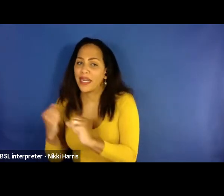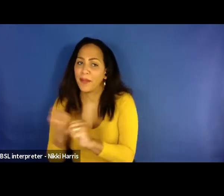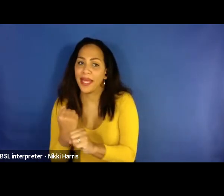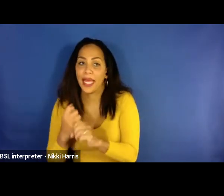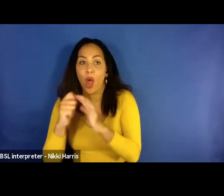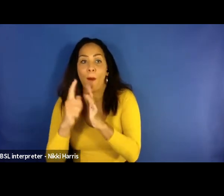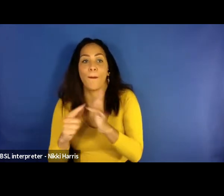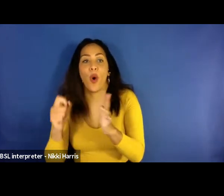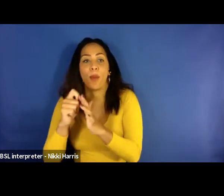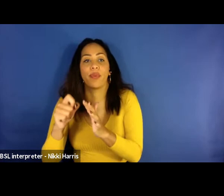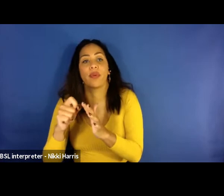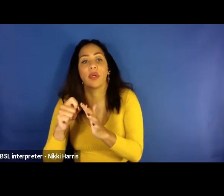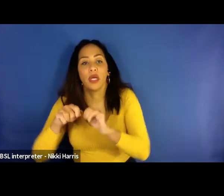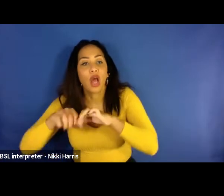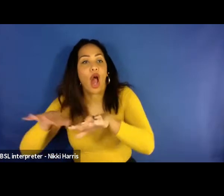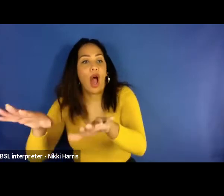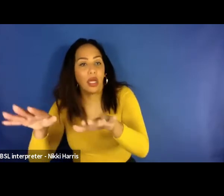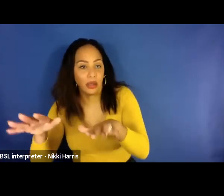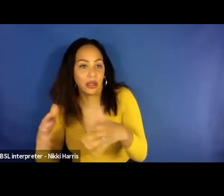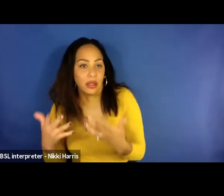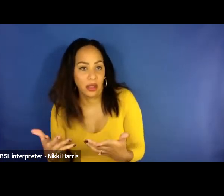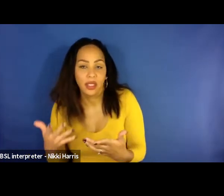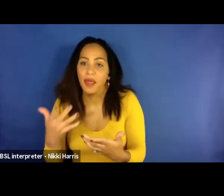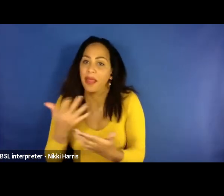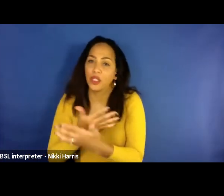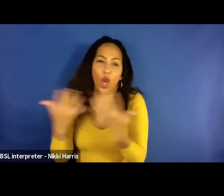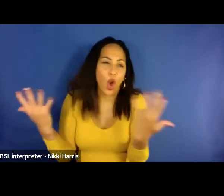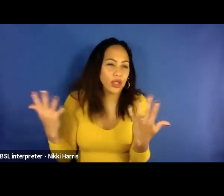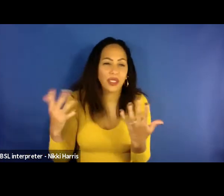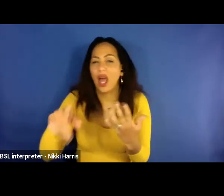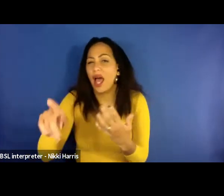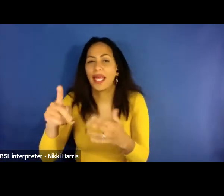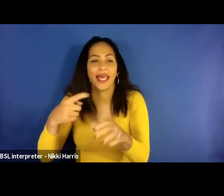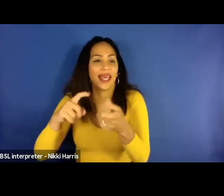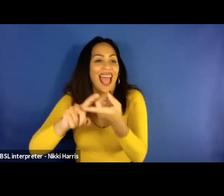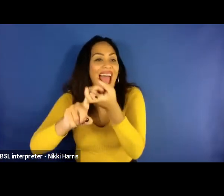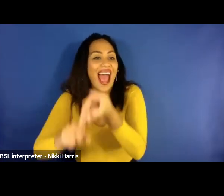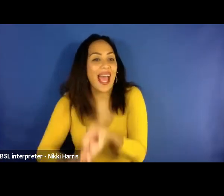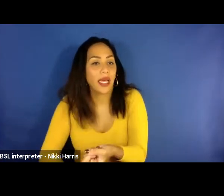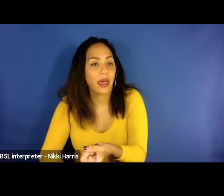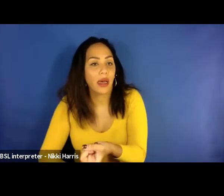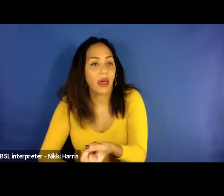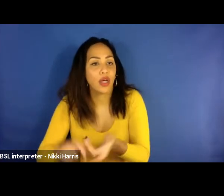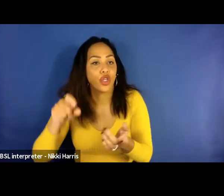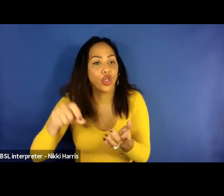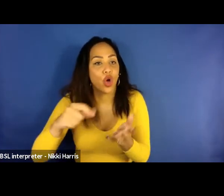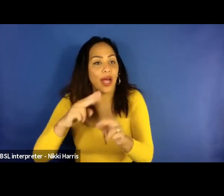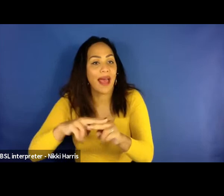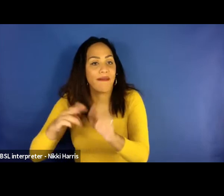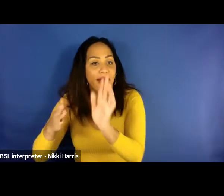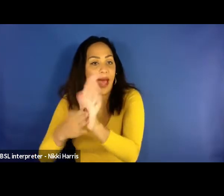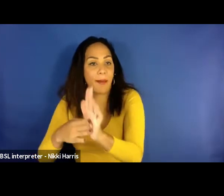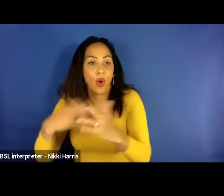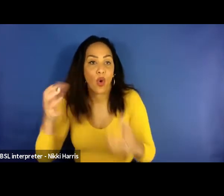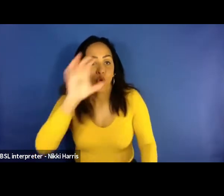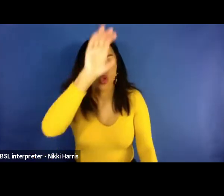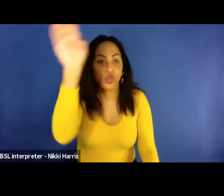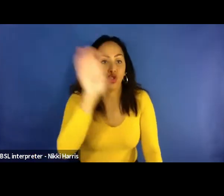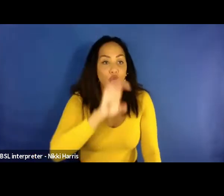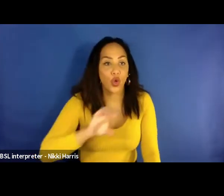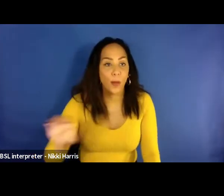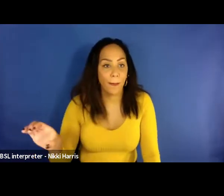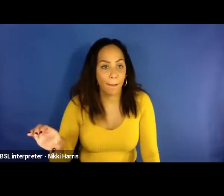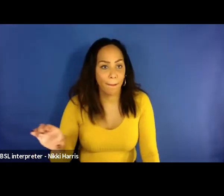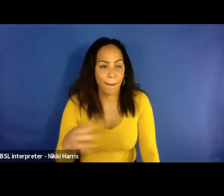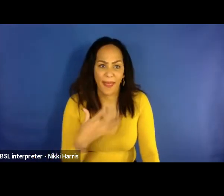because ultimately there's apps out there like Anchor.fm. There's even Zoom. What you can do, if you have a subject